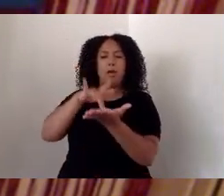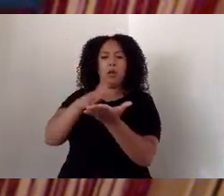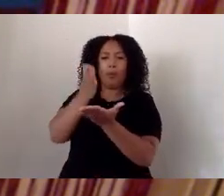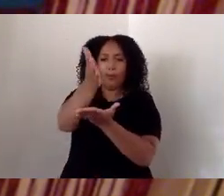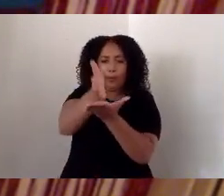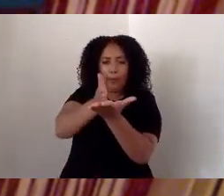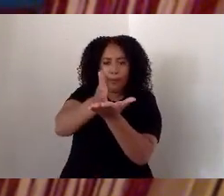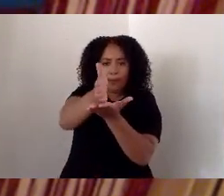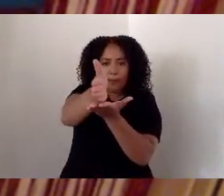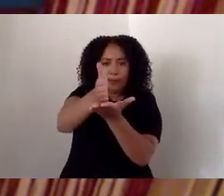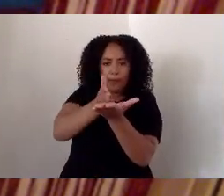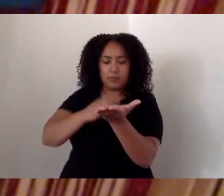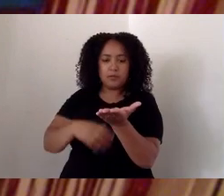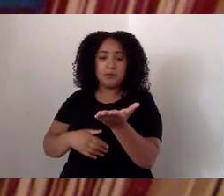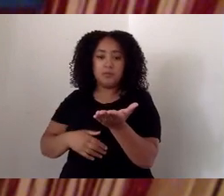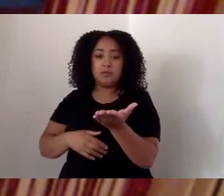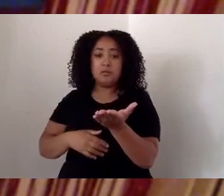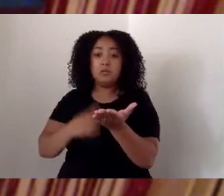popping out a piece of tape,